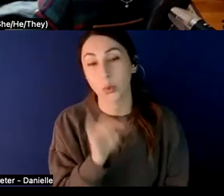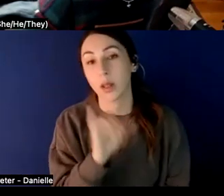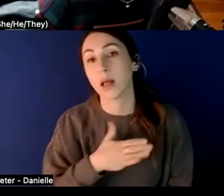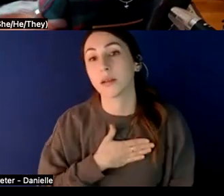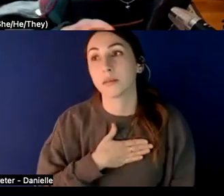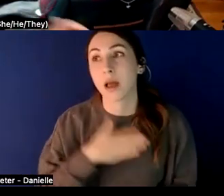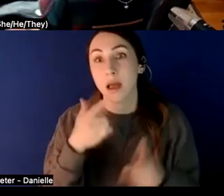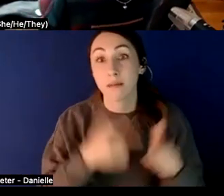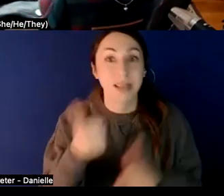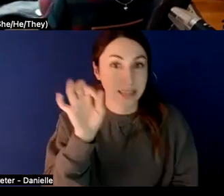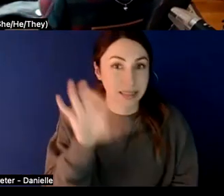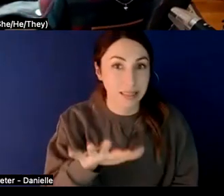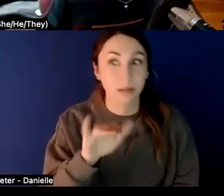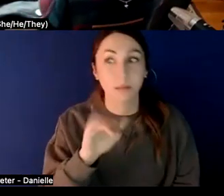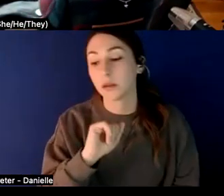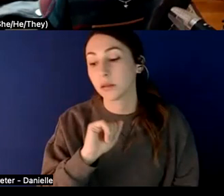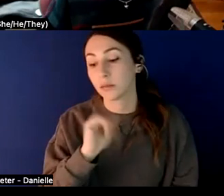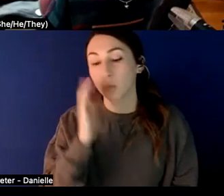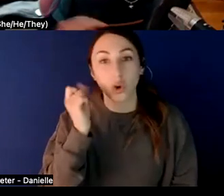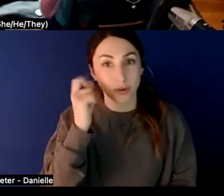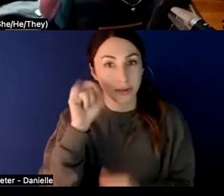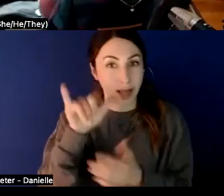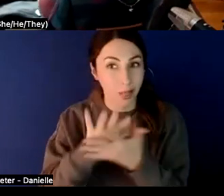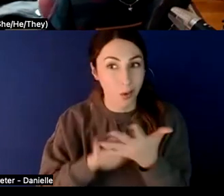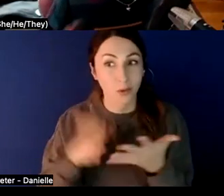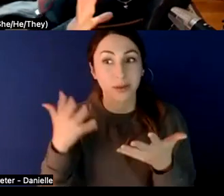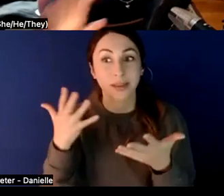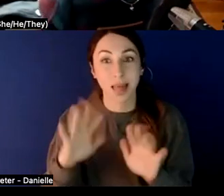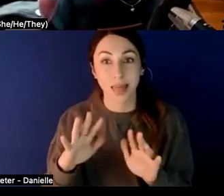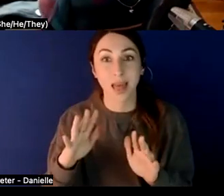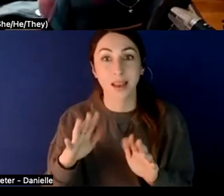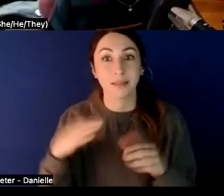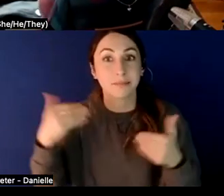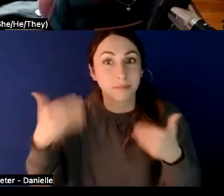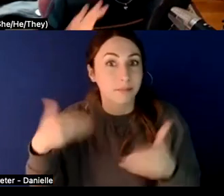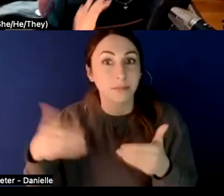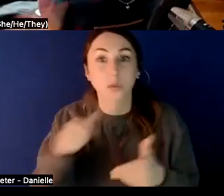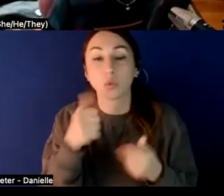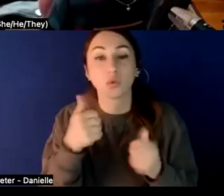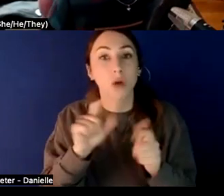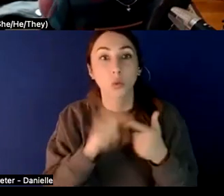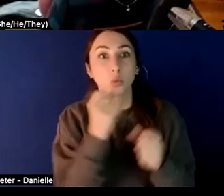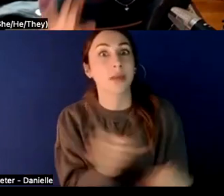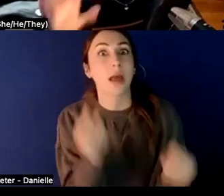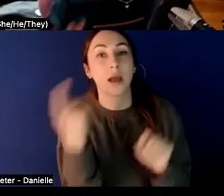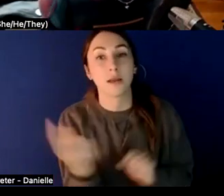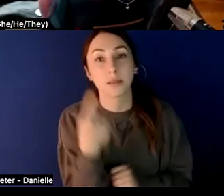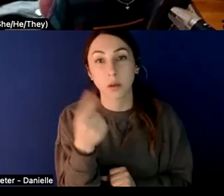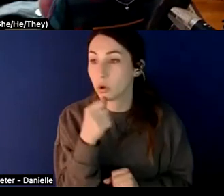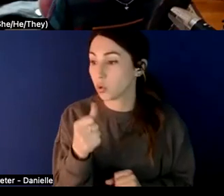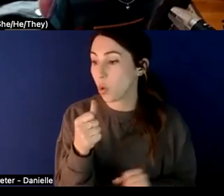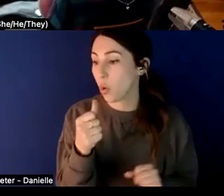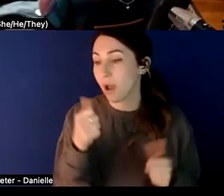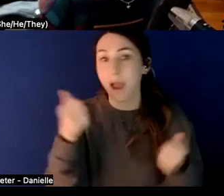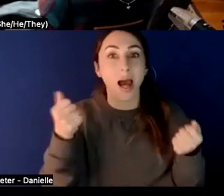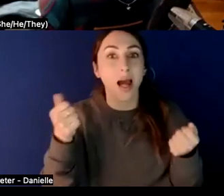to understand these things and then move accordingly. Don't try to be someone's savior. Don't act like you are in charge of